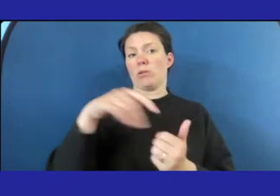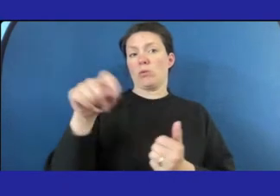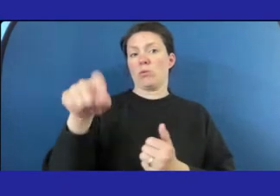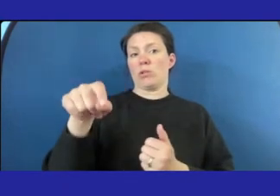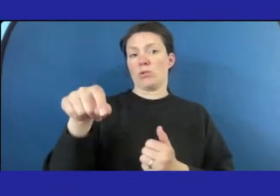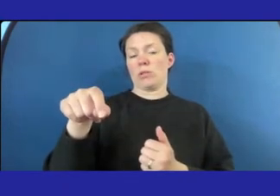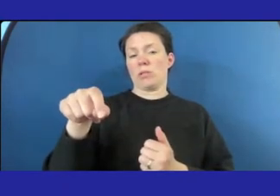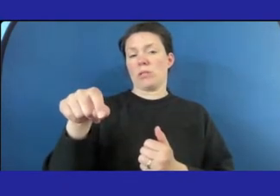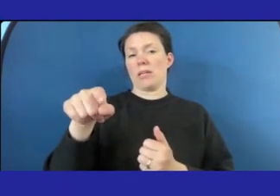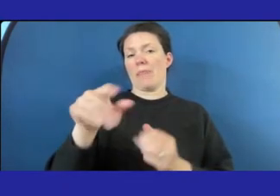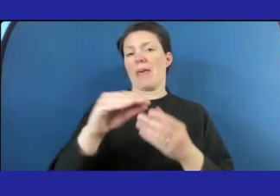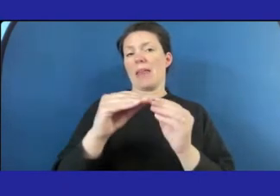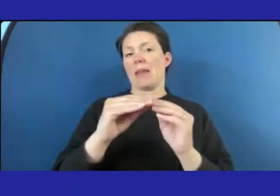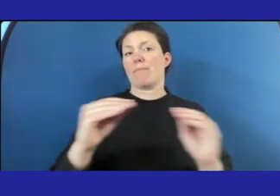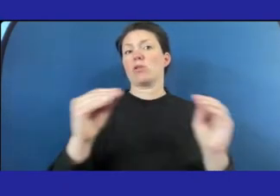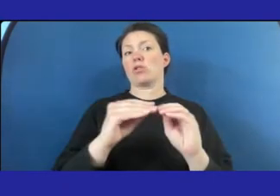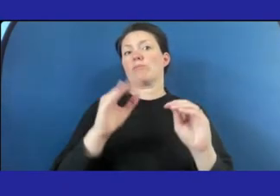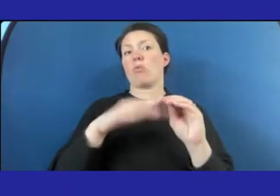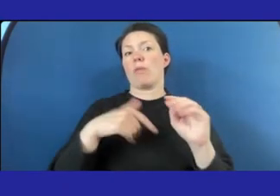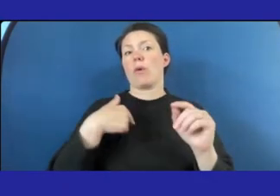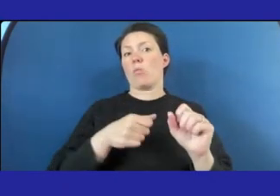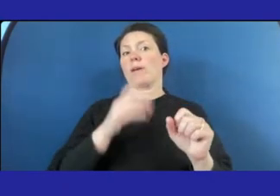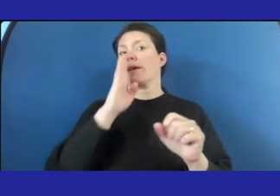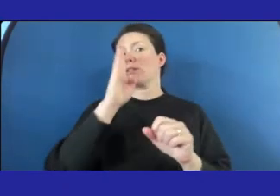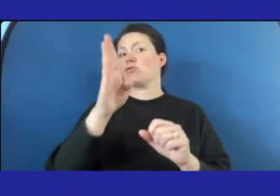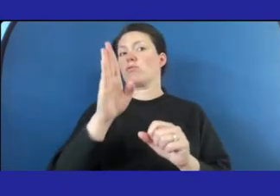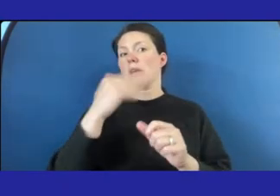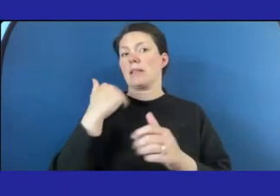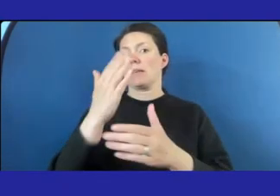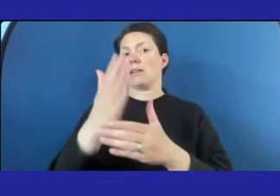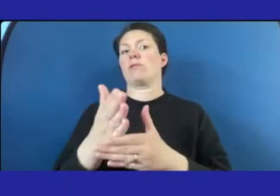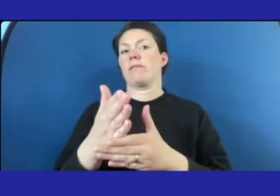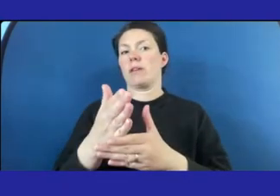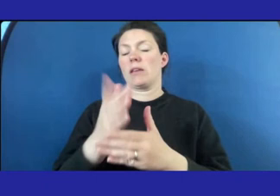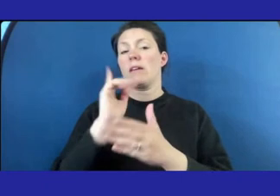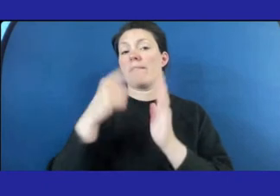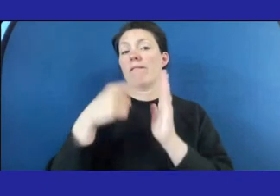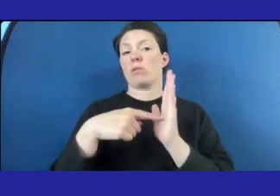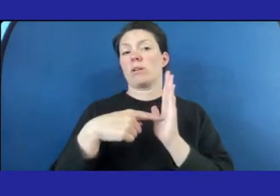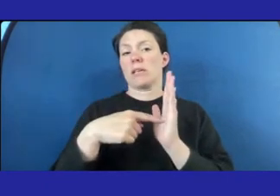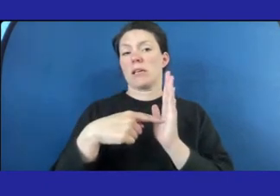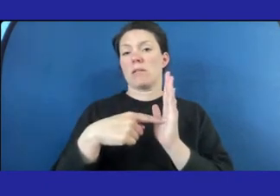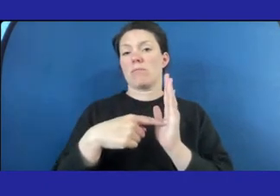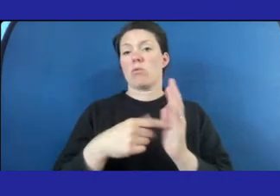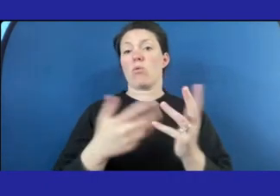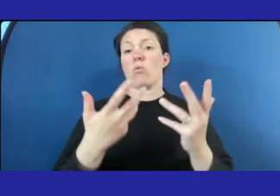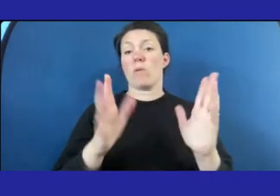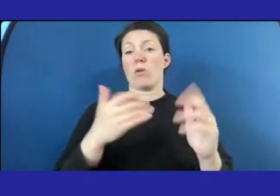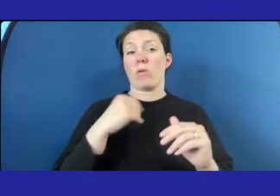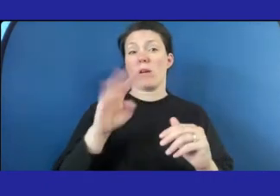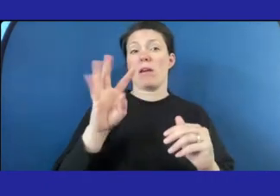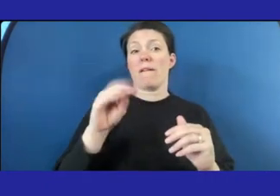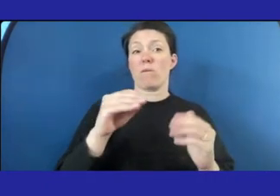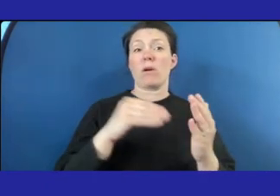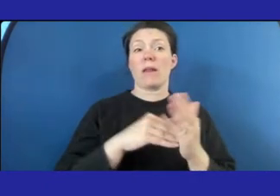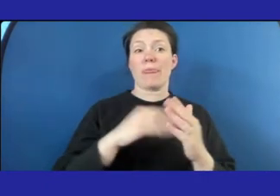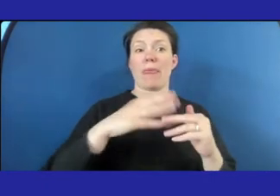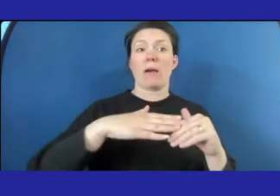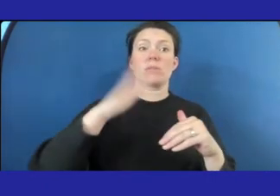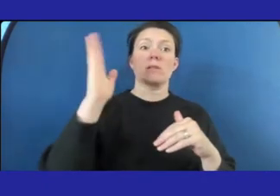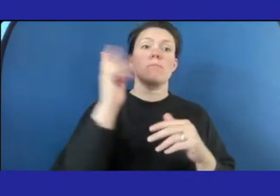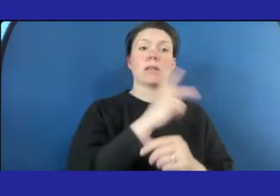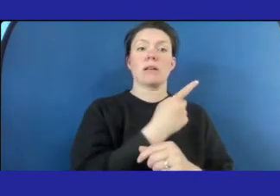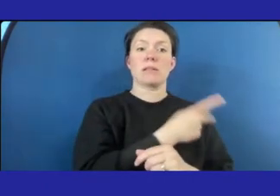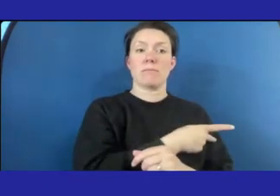will be greater than the number that we can directly intervene. Absolutely. Right? So we have, for example, already 40,000 plus a year